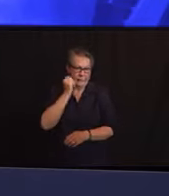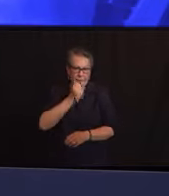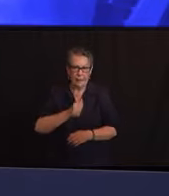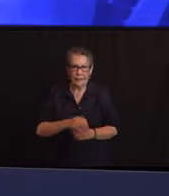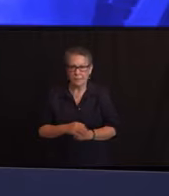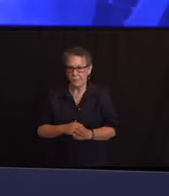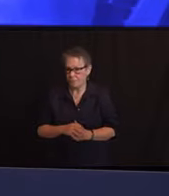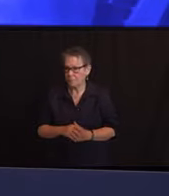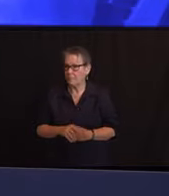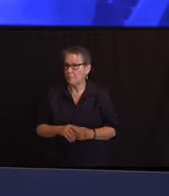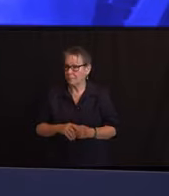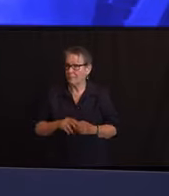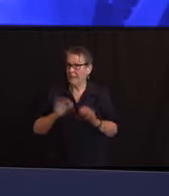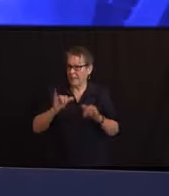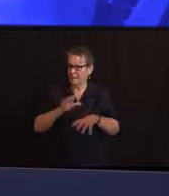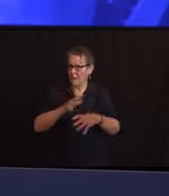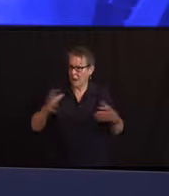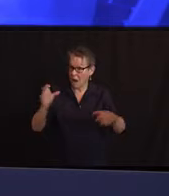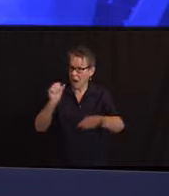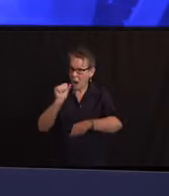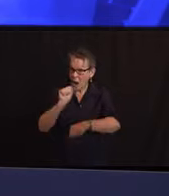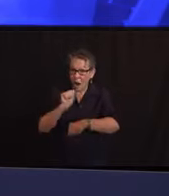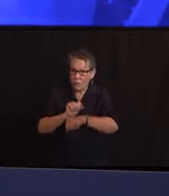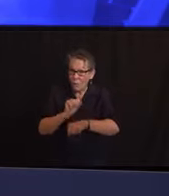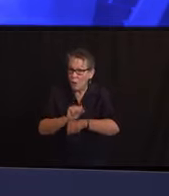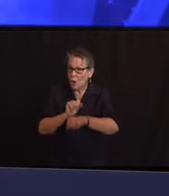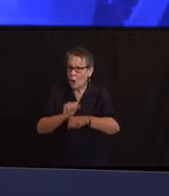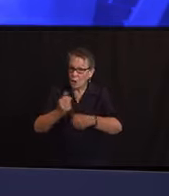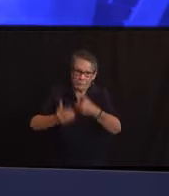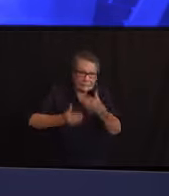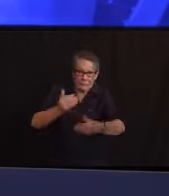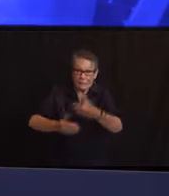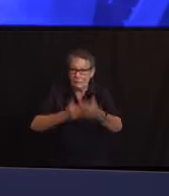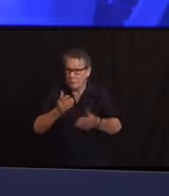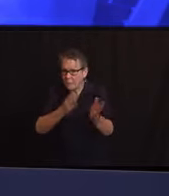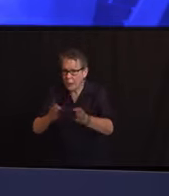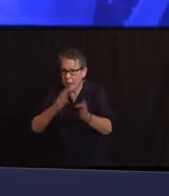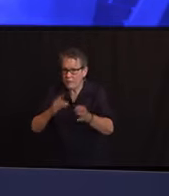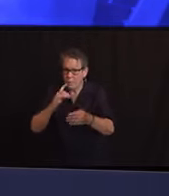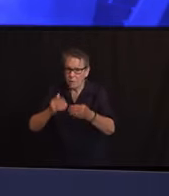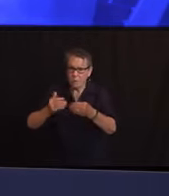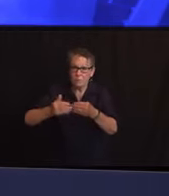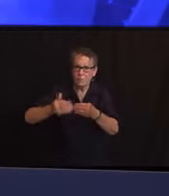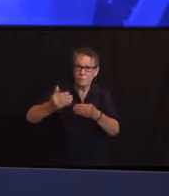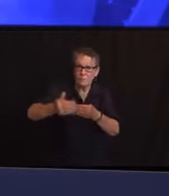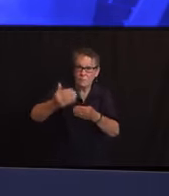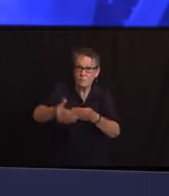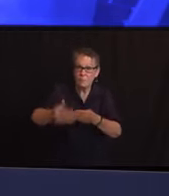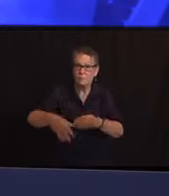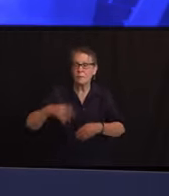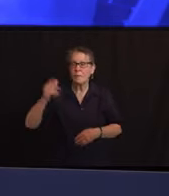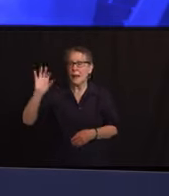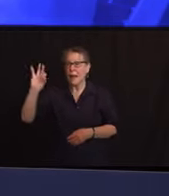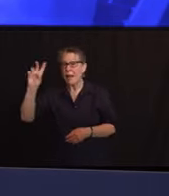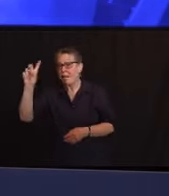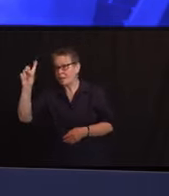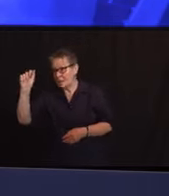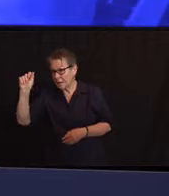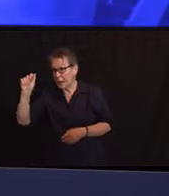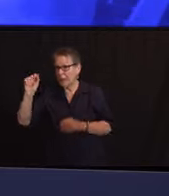work ahead of us. As the Governor mentioned, the Food and Drug Administration is reviewing Pfizer's emergency use